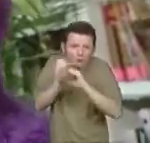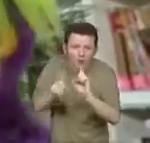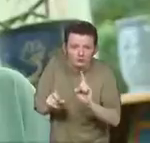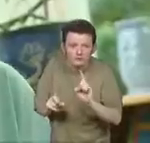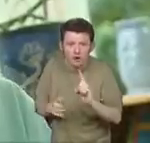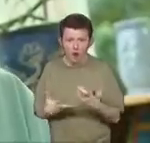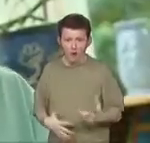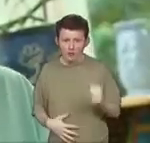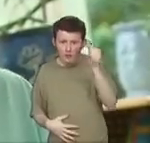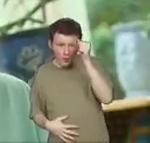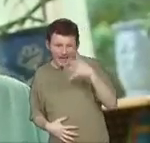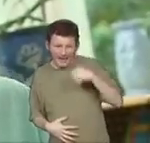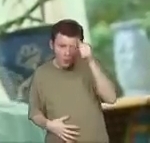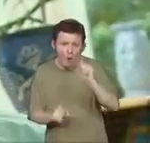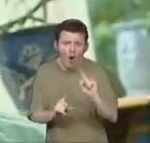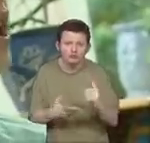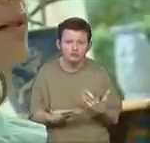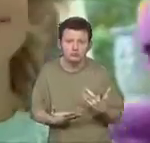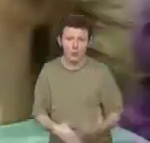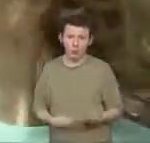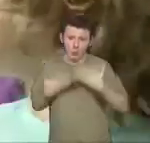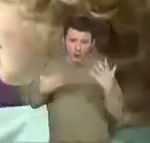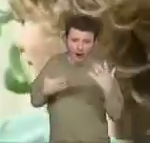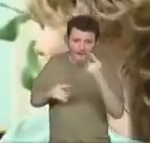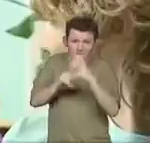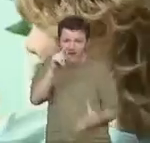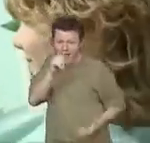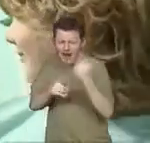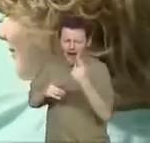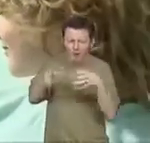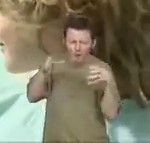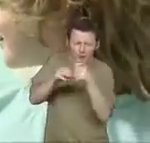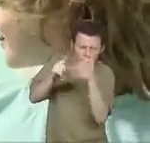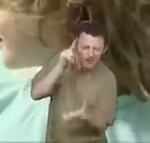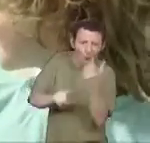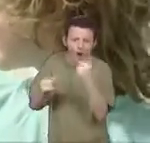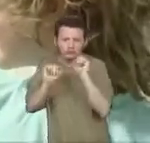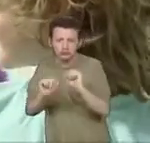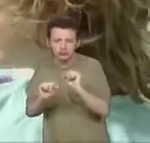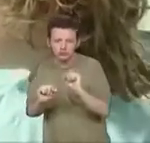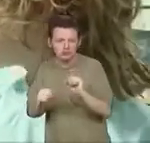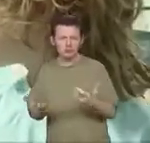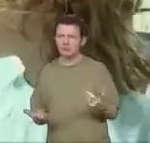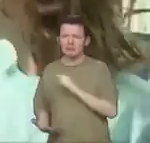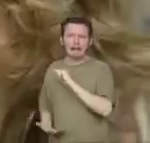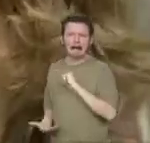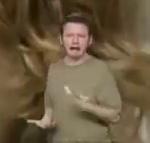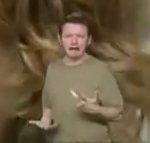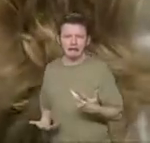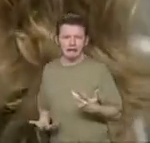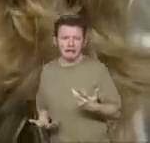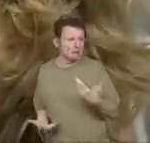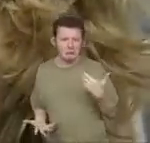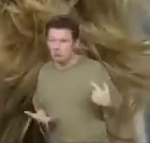know something. Well, what do you need to know, Ivar? Well, we're trying to find out how tiddly-peeps find things out.